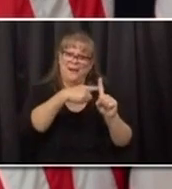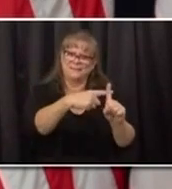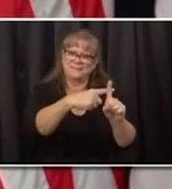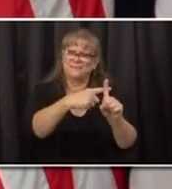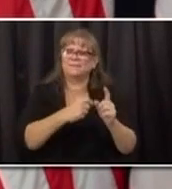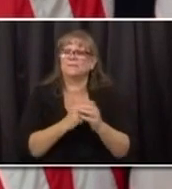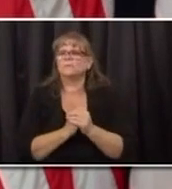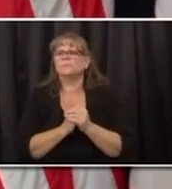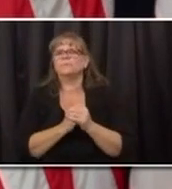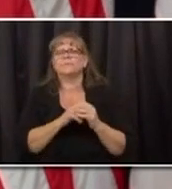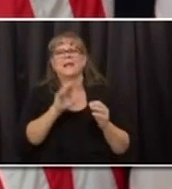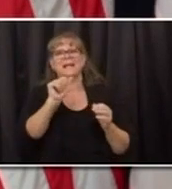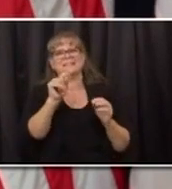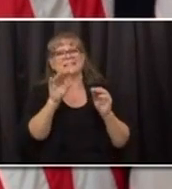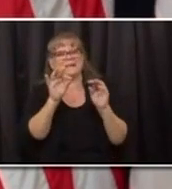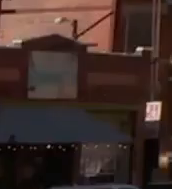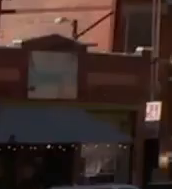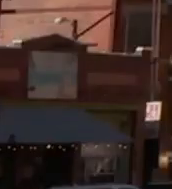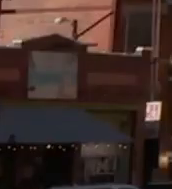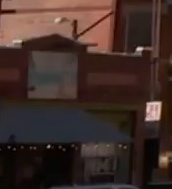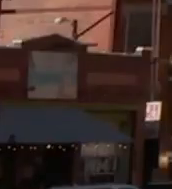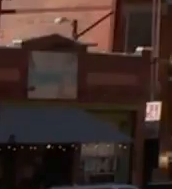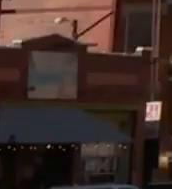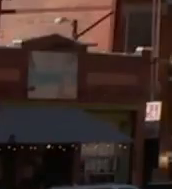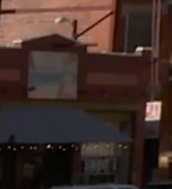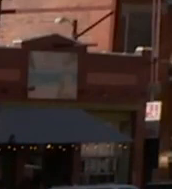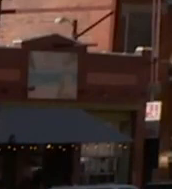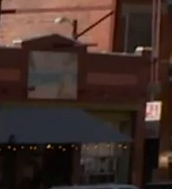essential to our state's recovery and to our way of life.